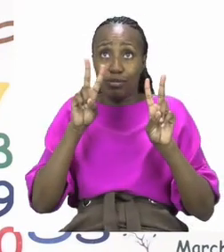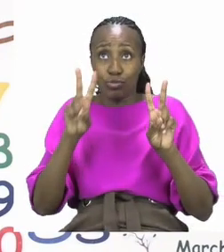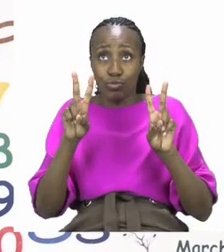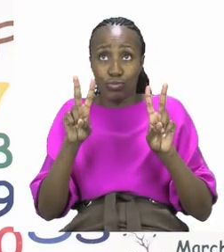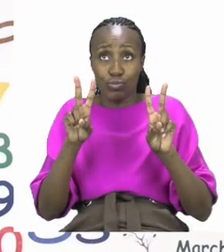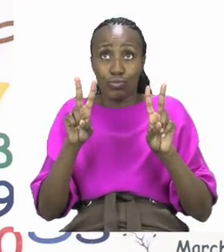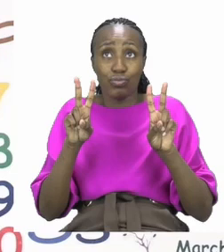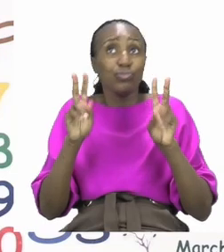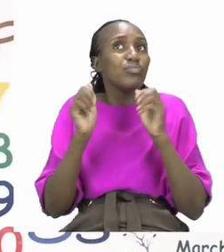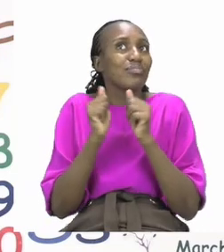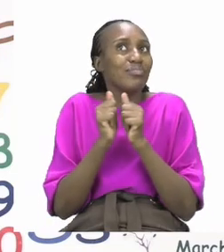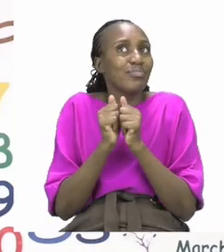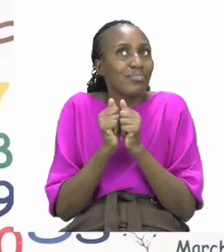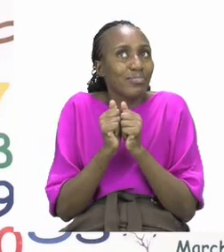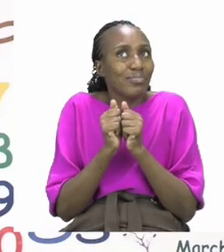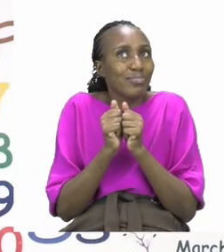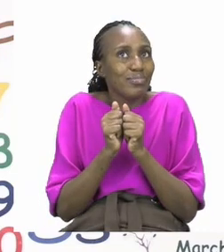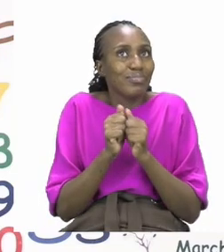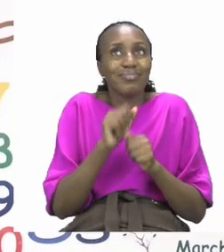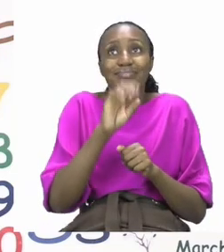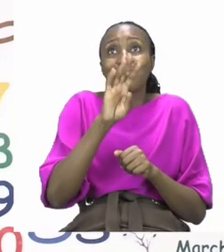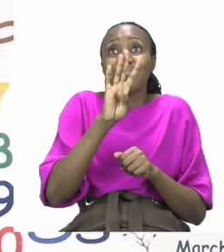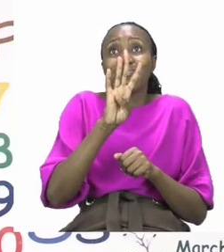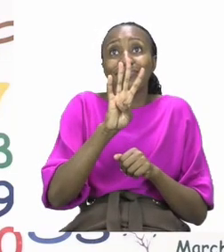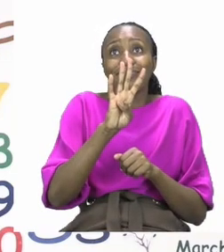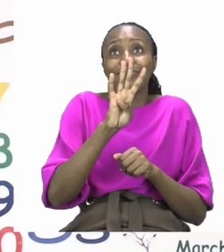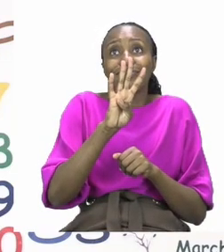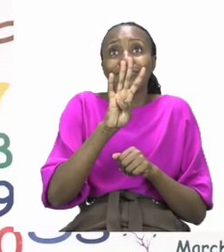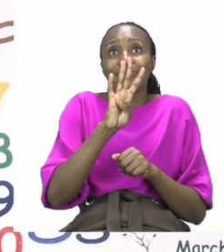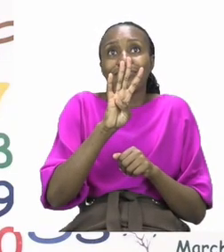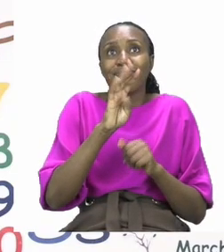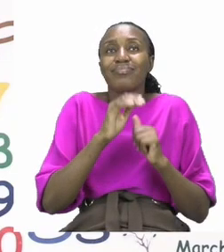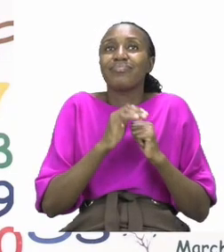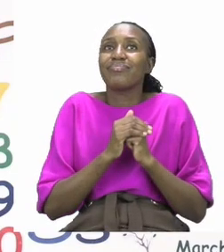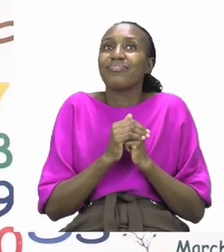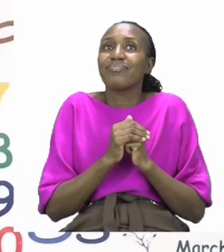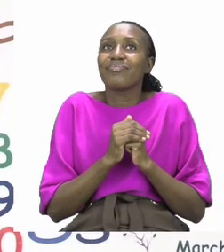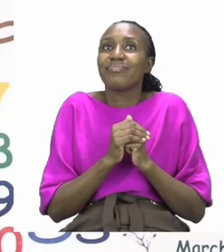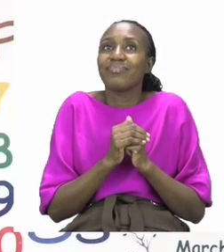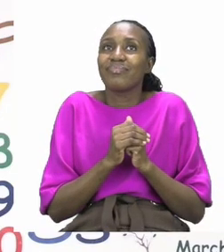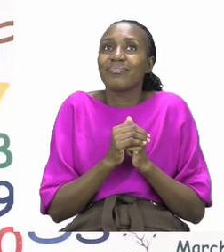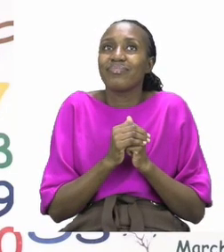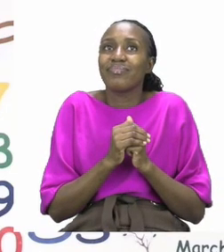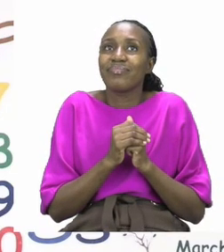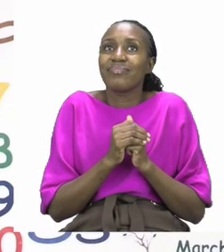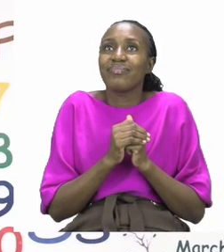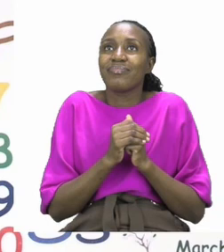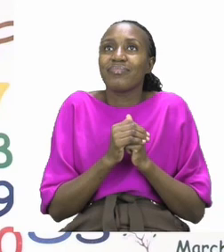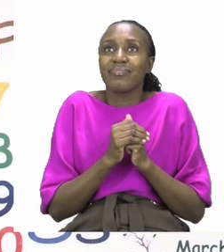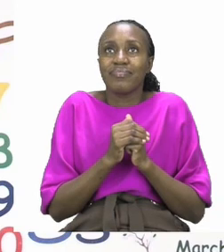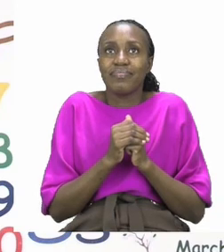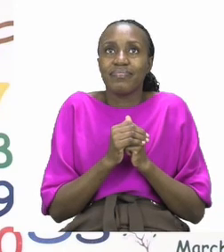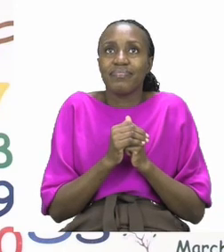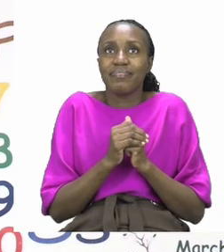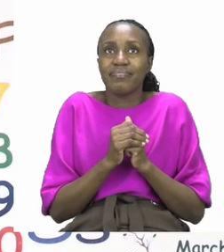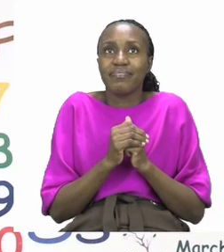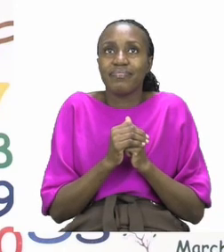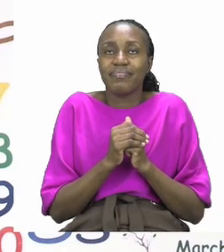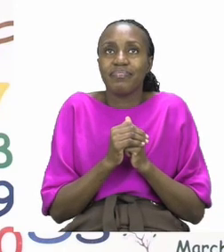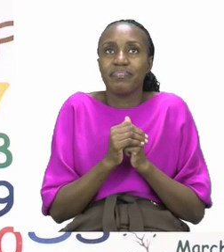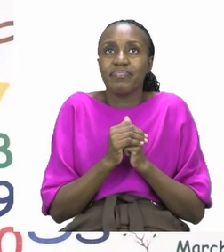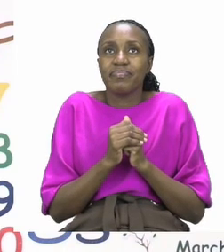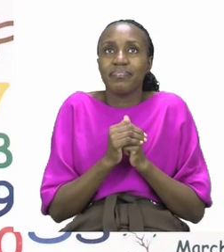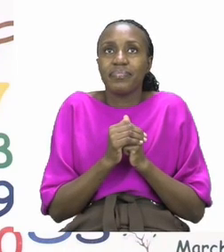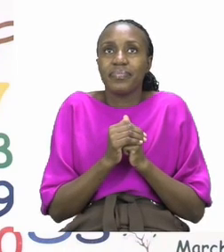itself. So the sum we are looking for is 2 plus